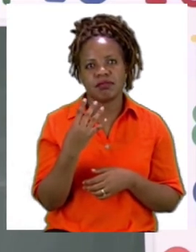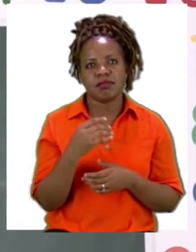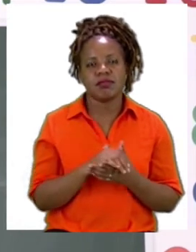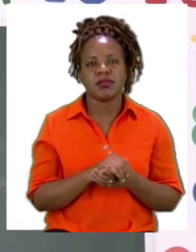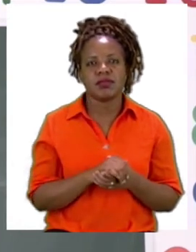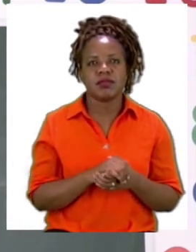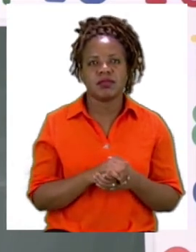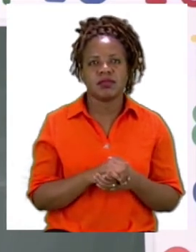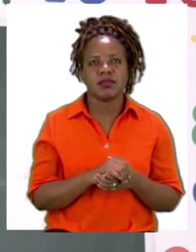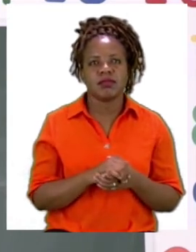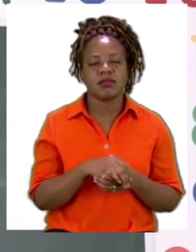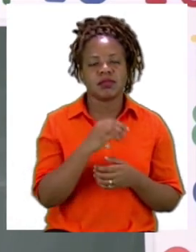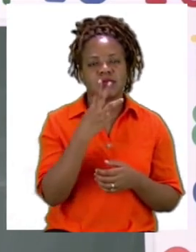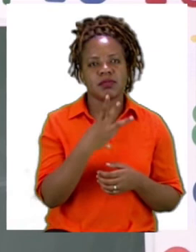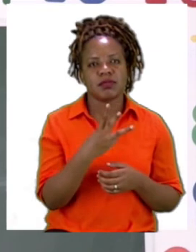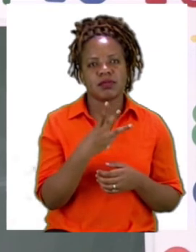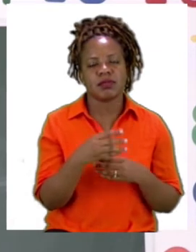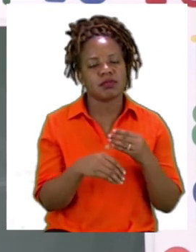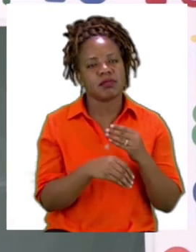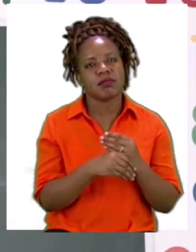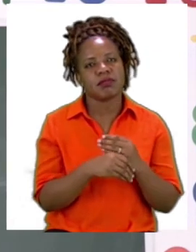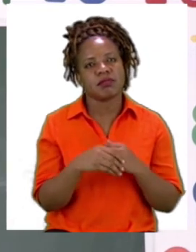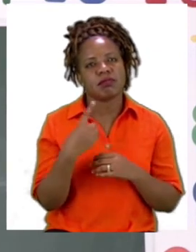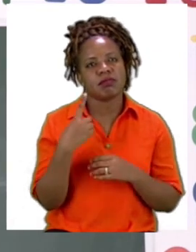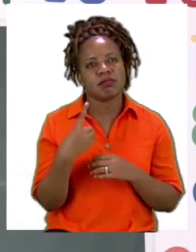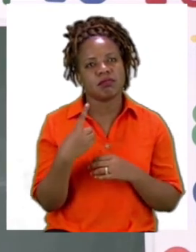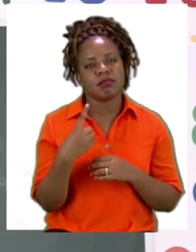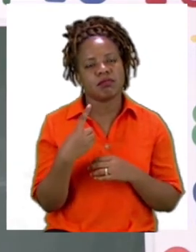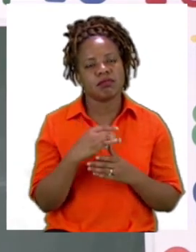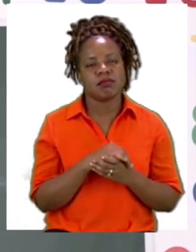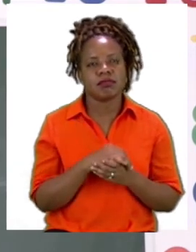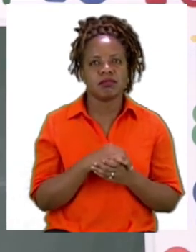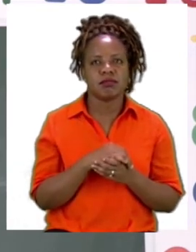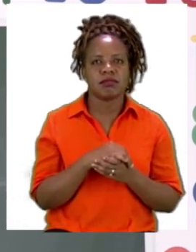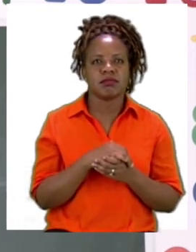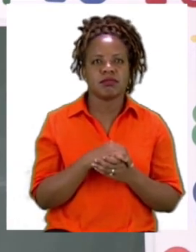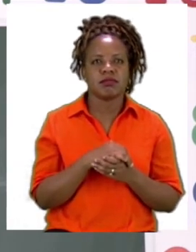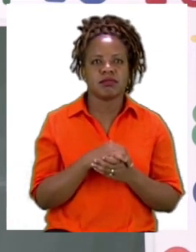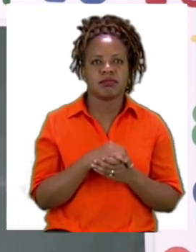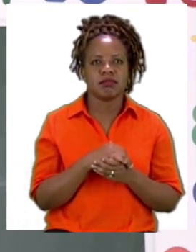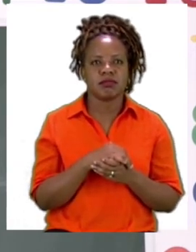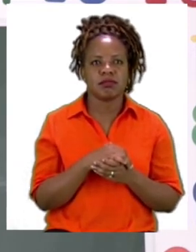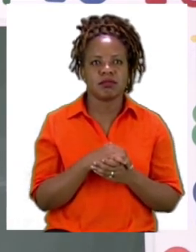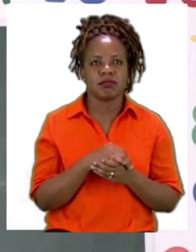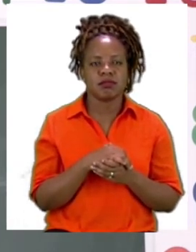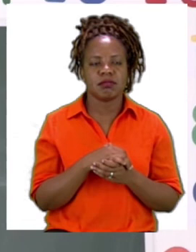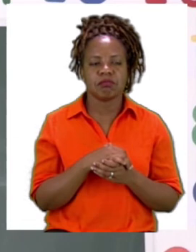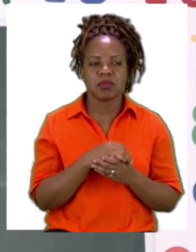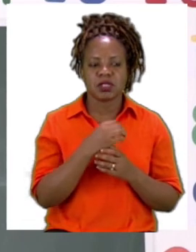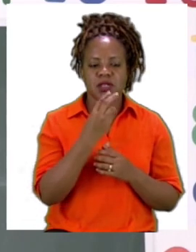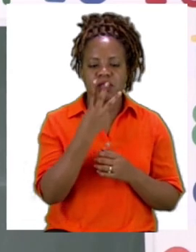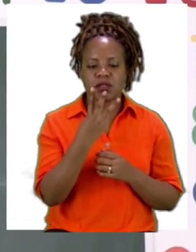And then we say 3 plus 1. And if we have 3 and we add 1